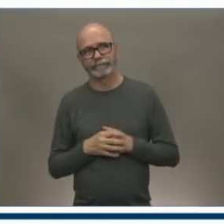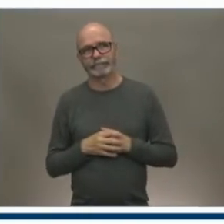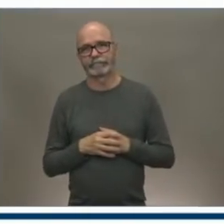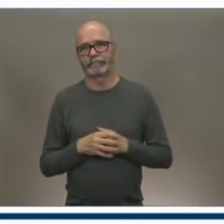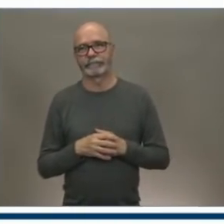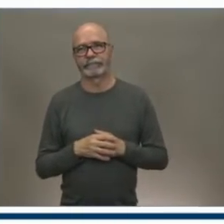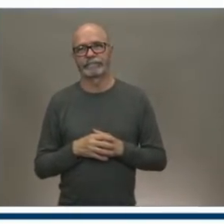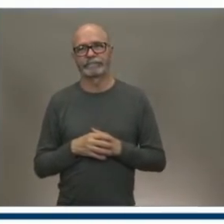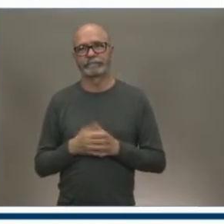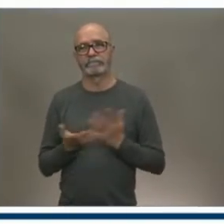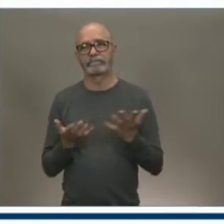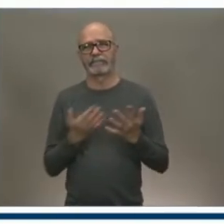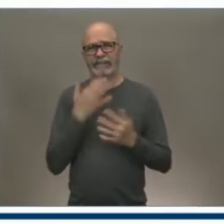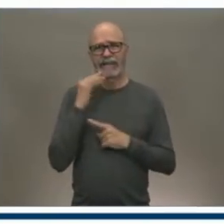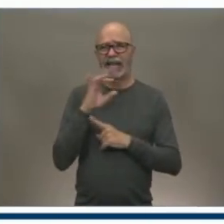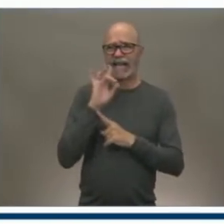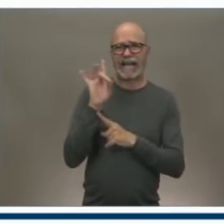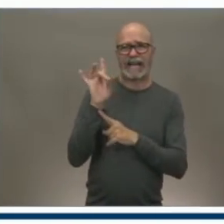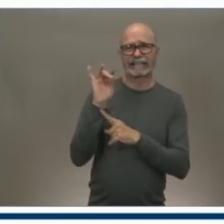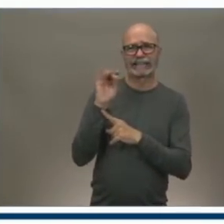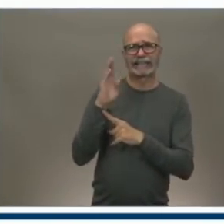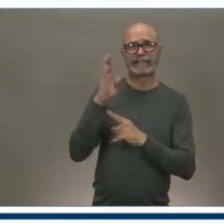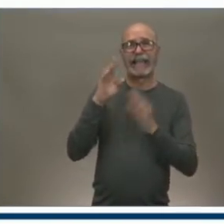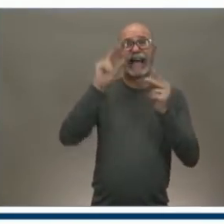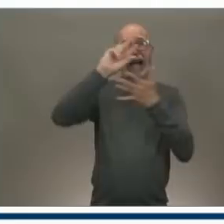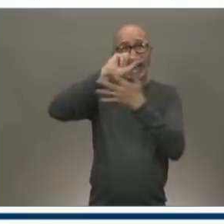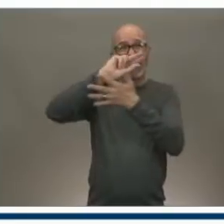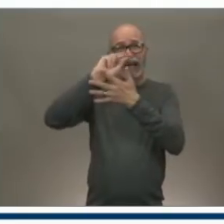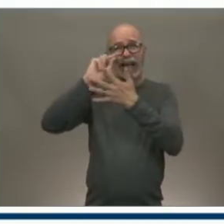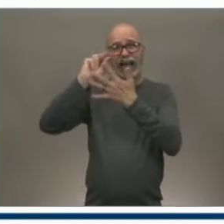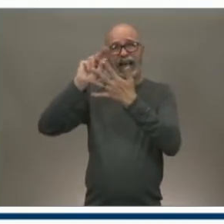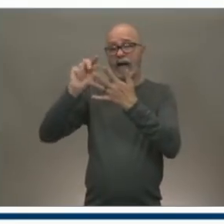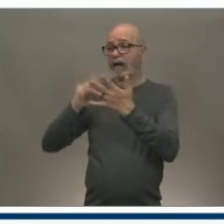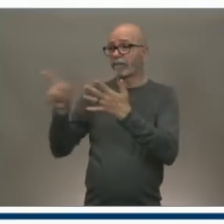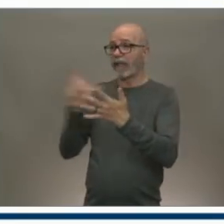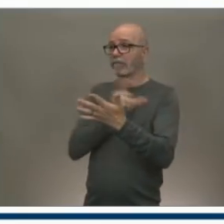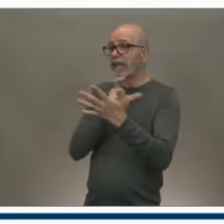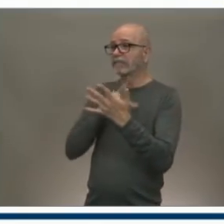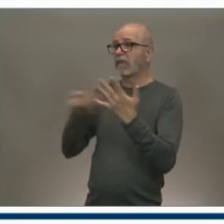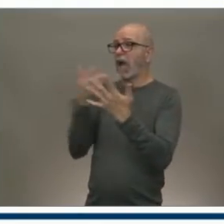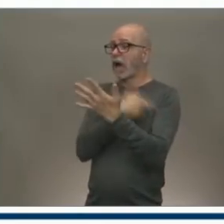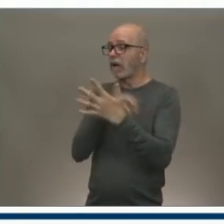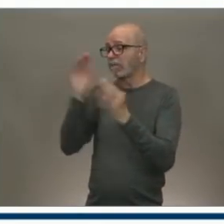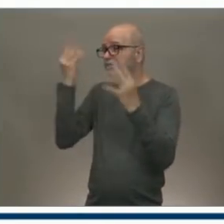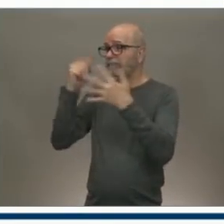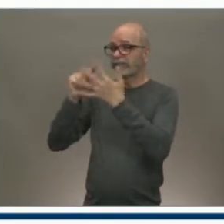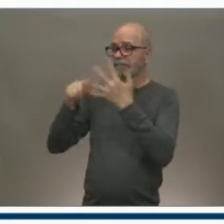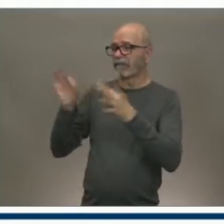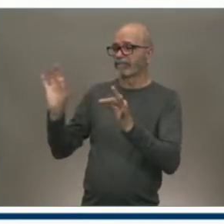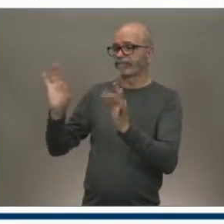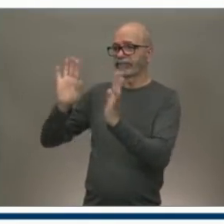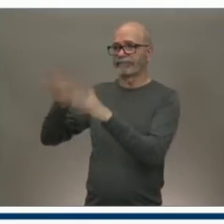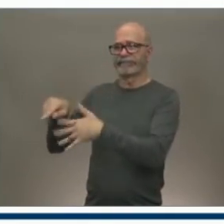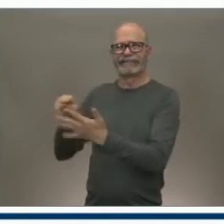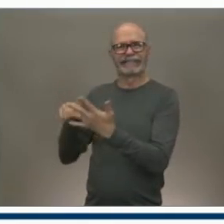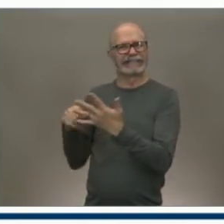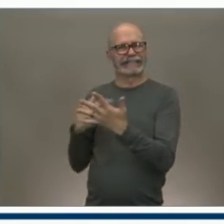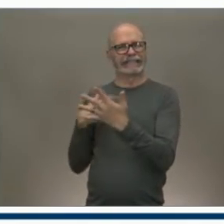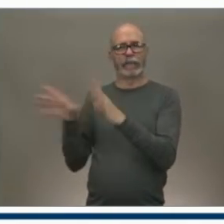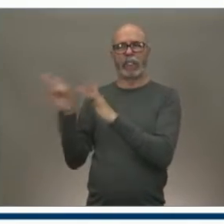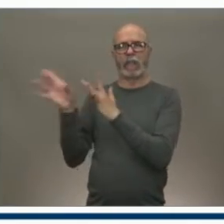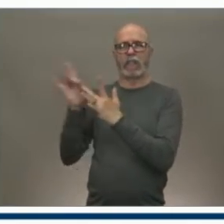an age-based system, as the province has done, rather than target specific groups who might be more in contact with more